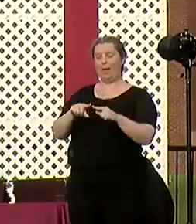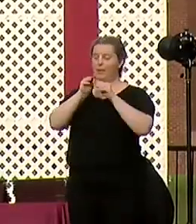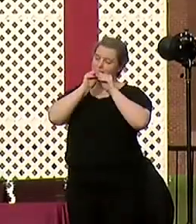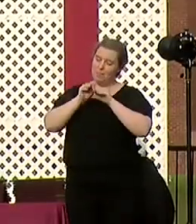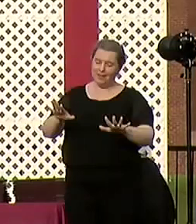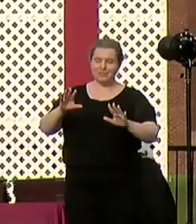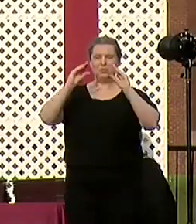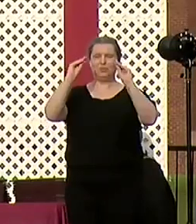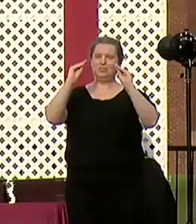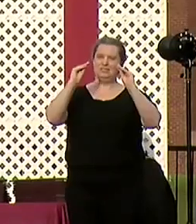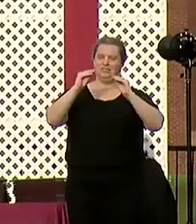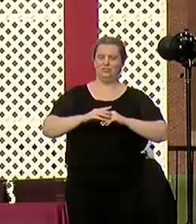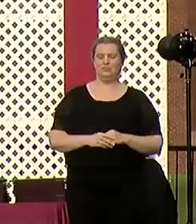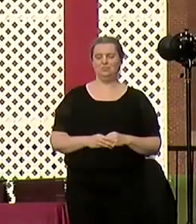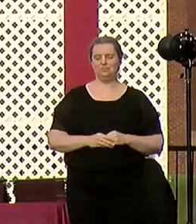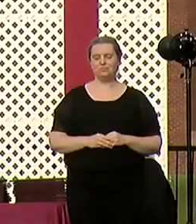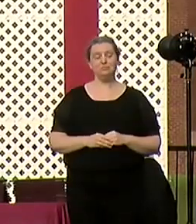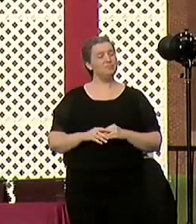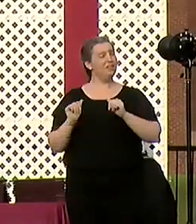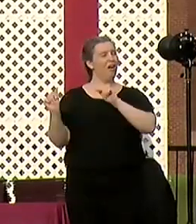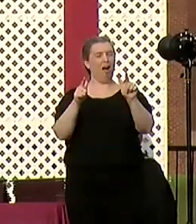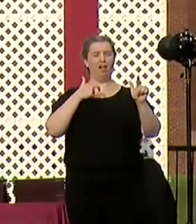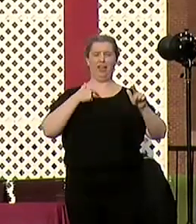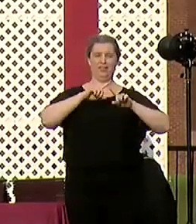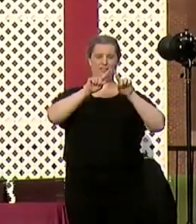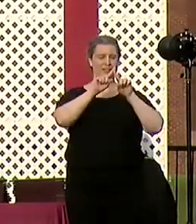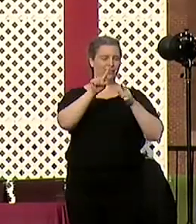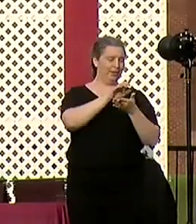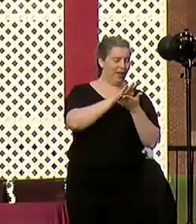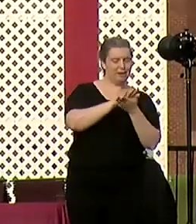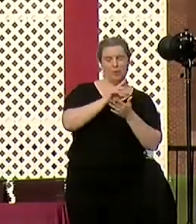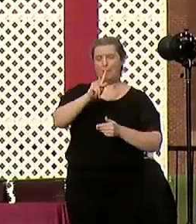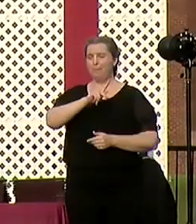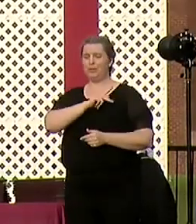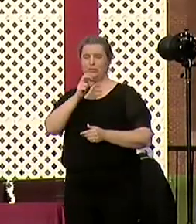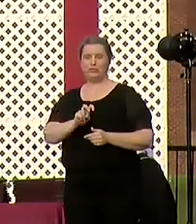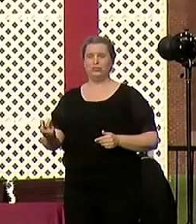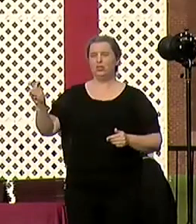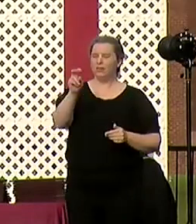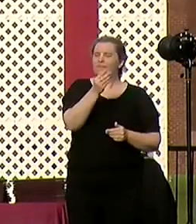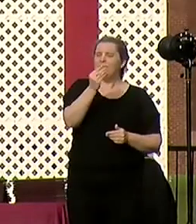or to teach you a lesson. While we all have had different academic and personal journeys through high school, there